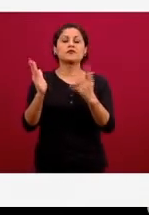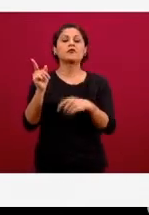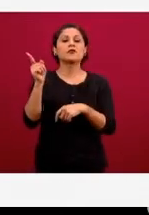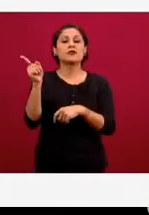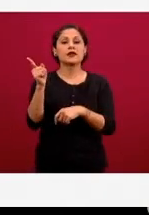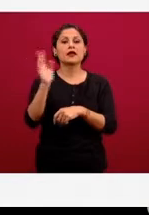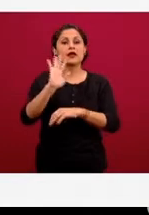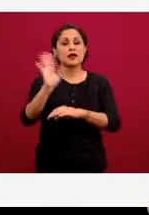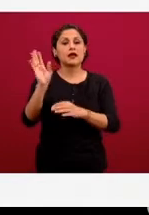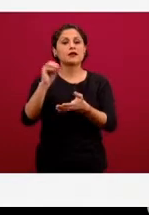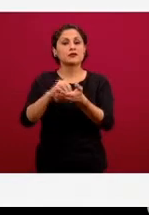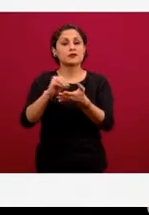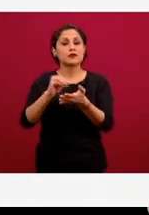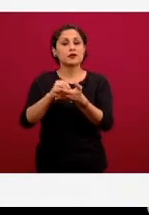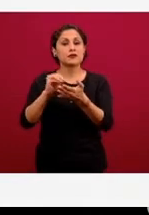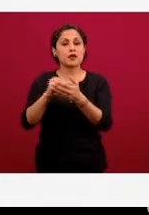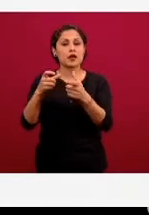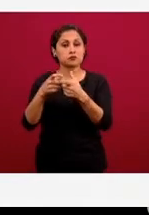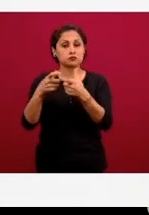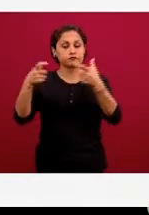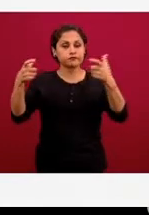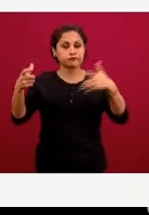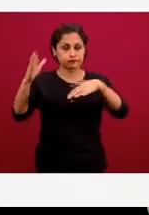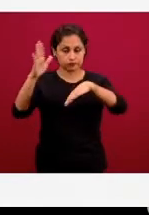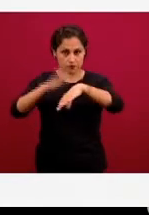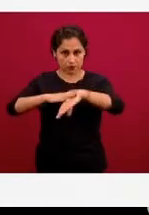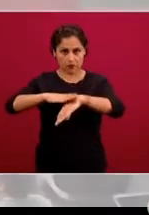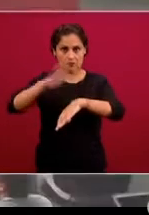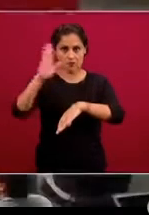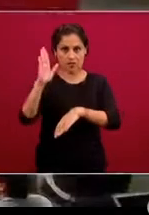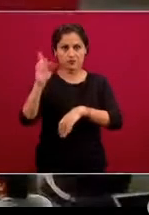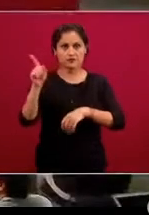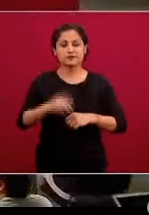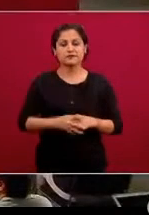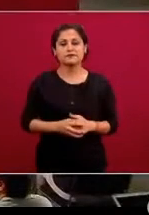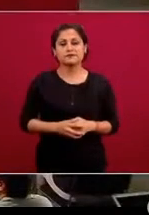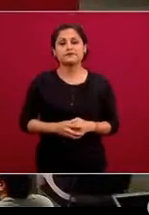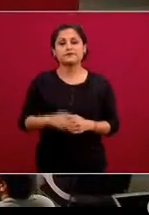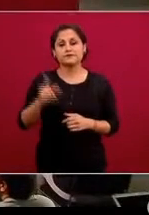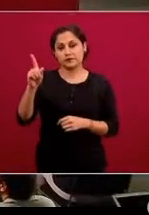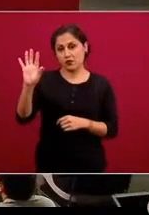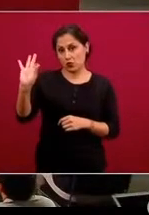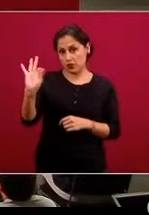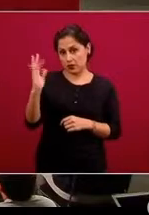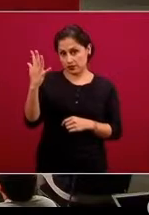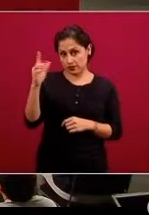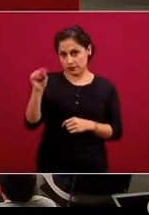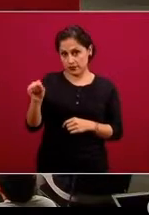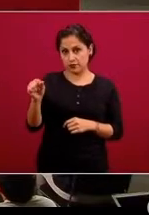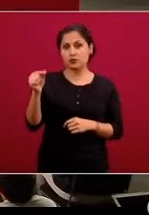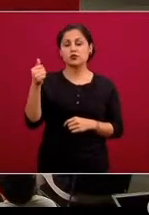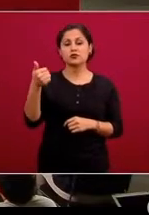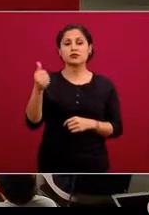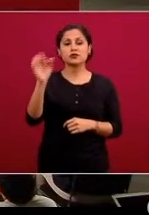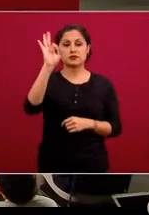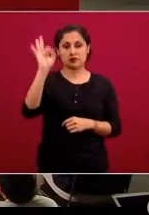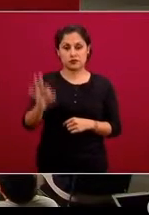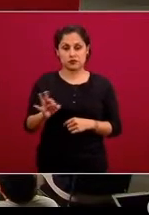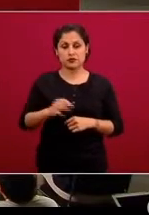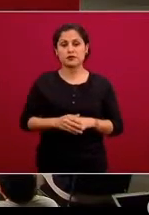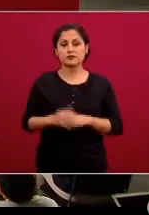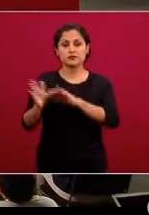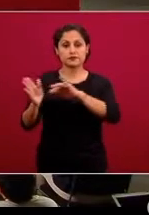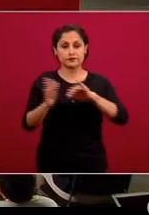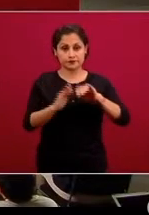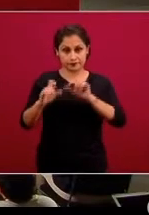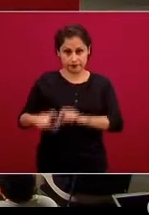cases. So we have 45.6% there. Next slide. Here we can see